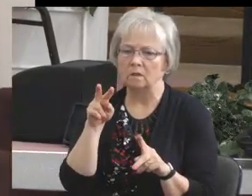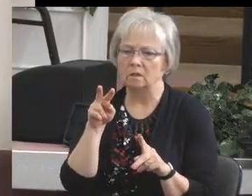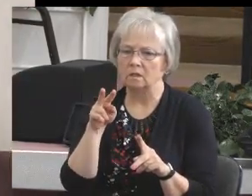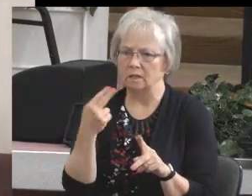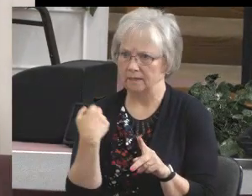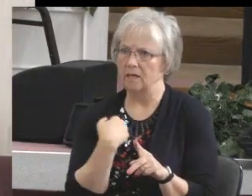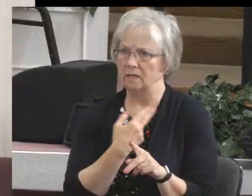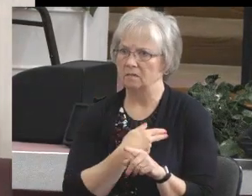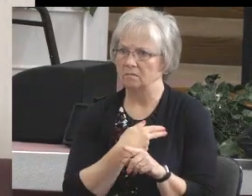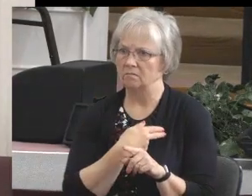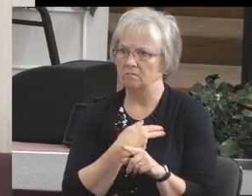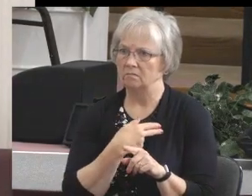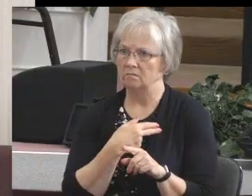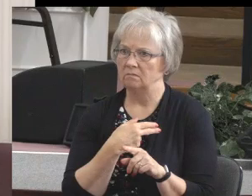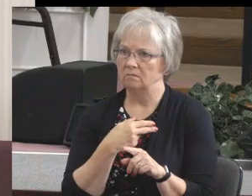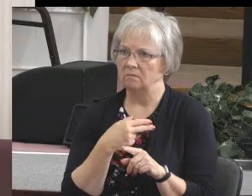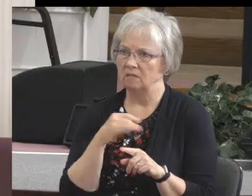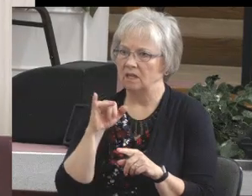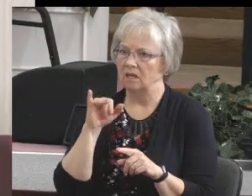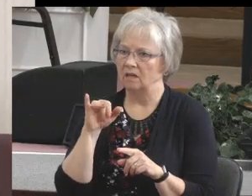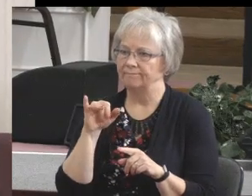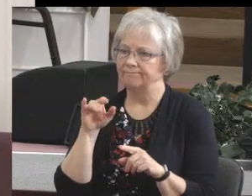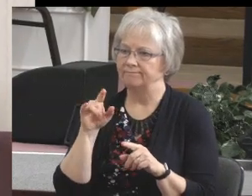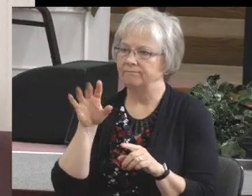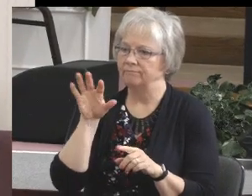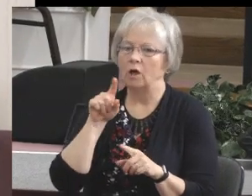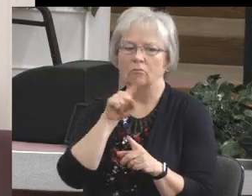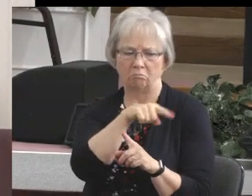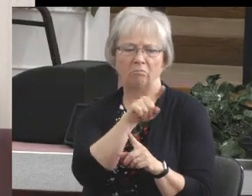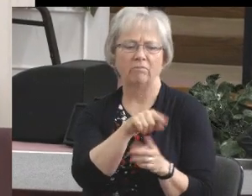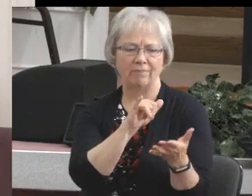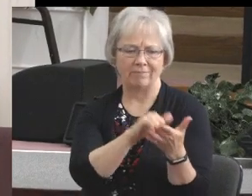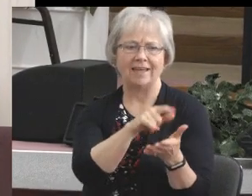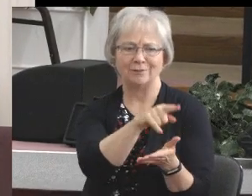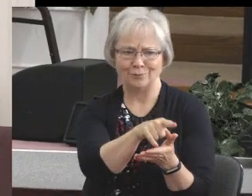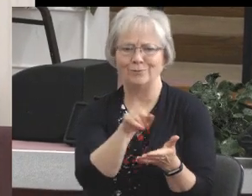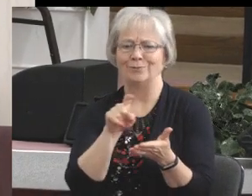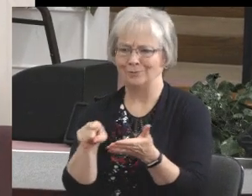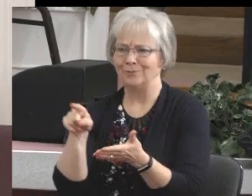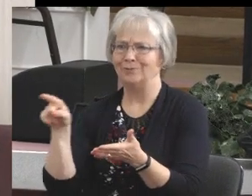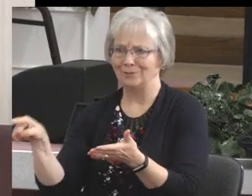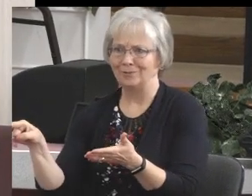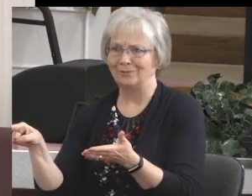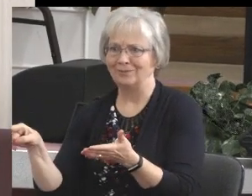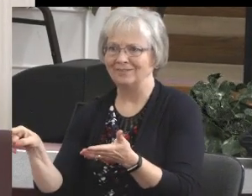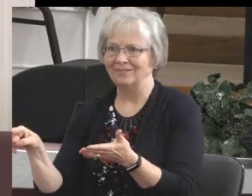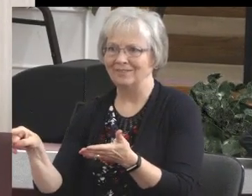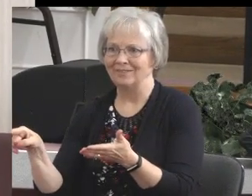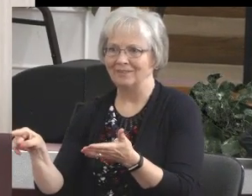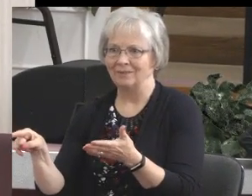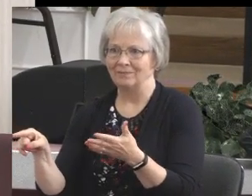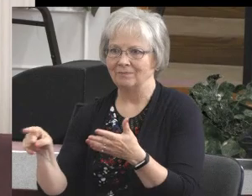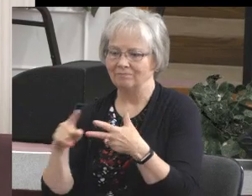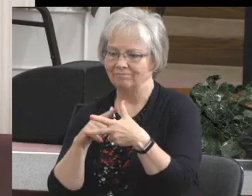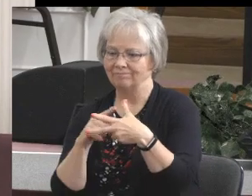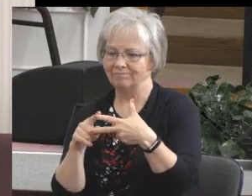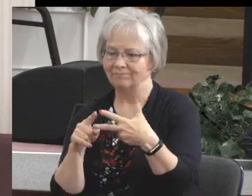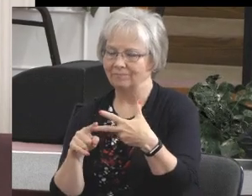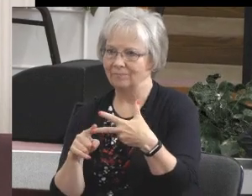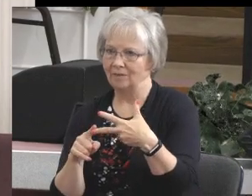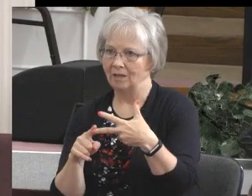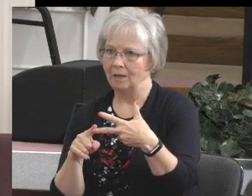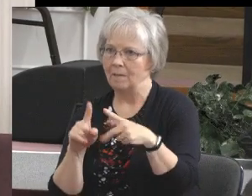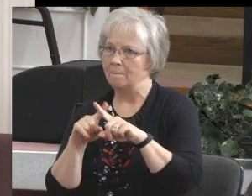identify us. That's how you look at other people and identify them. But these markers can also apply to